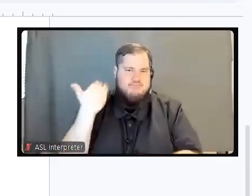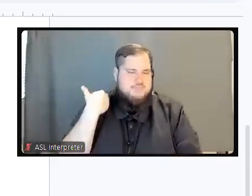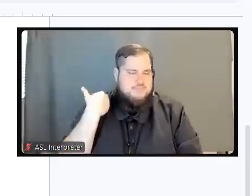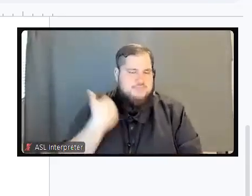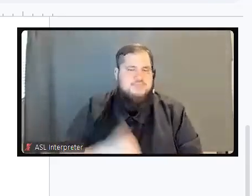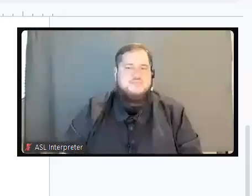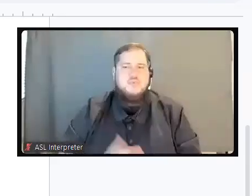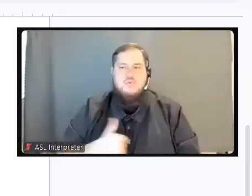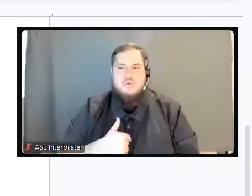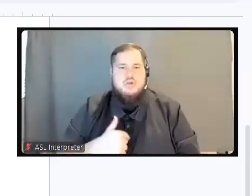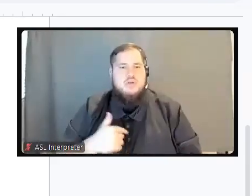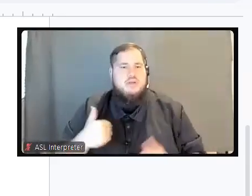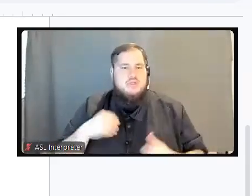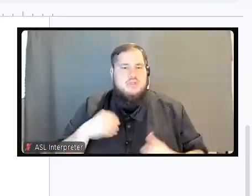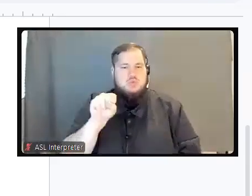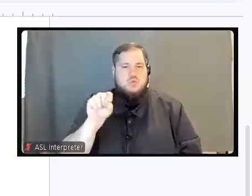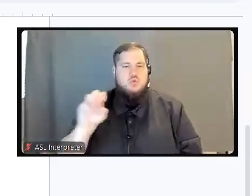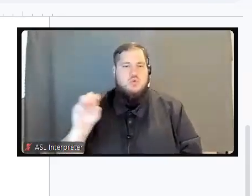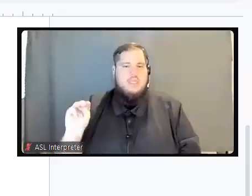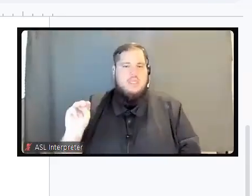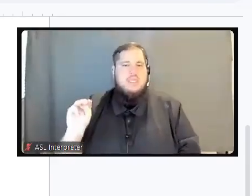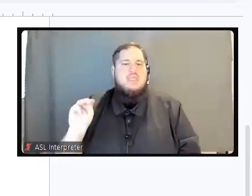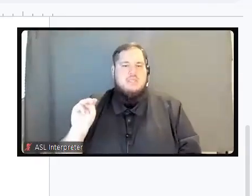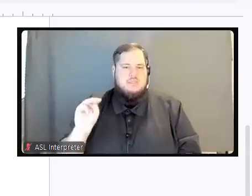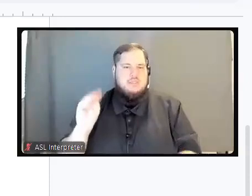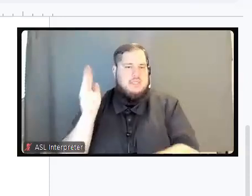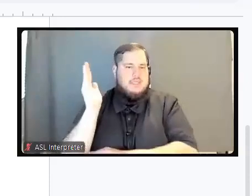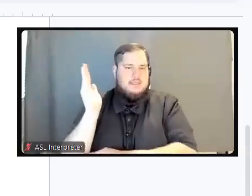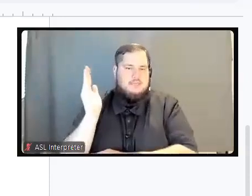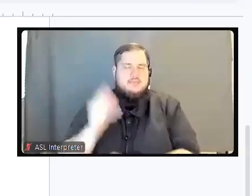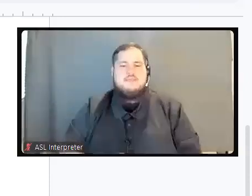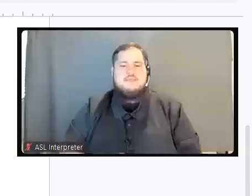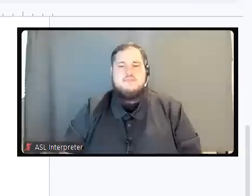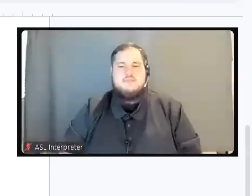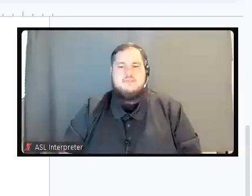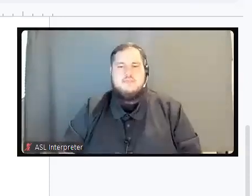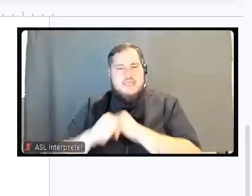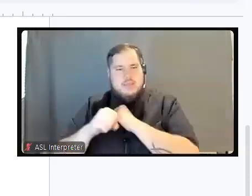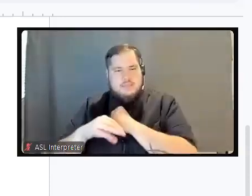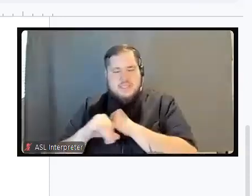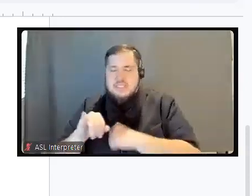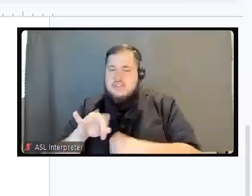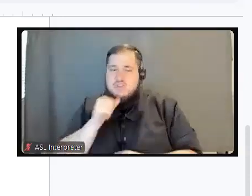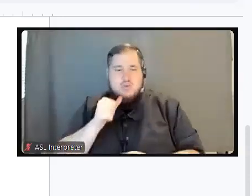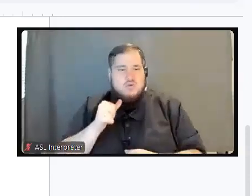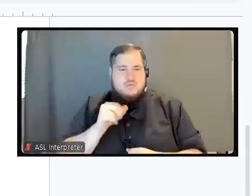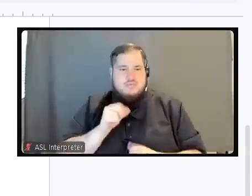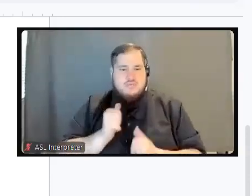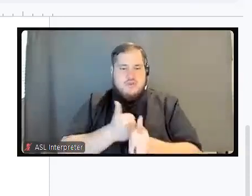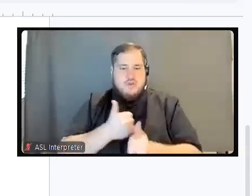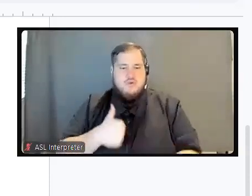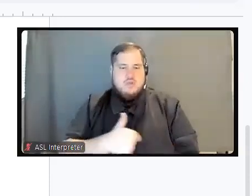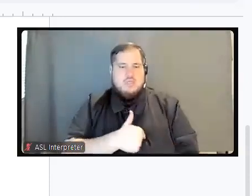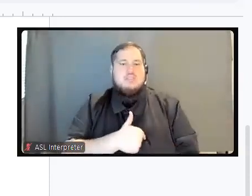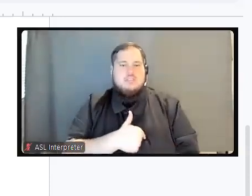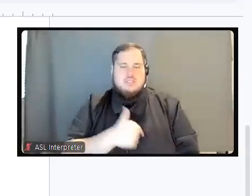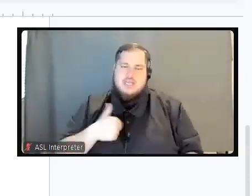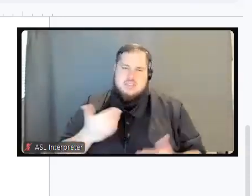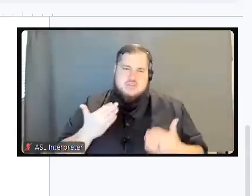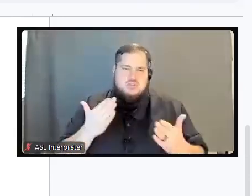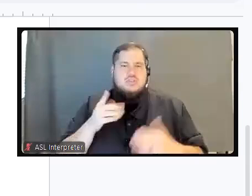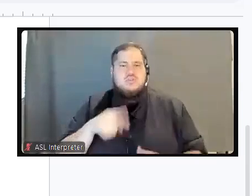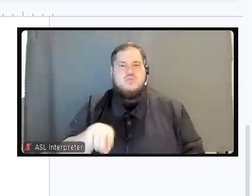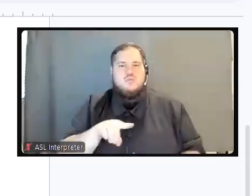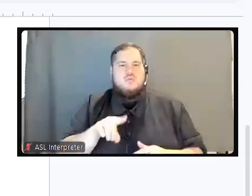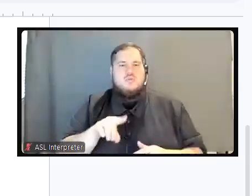doing social media campaigns right now. So if you don't follow us on social media, I highly suggest as a council member, you do so you can